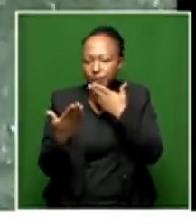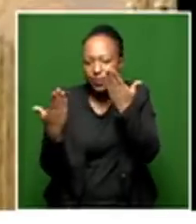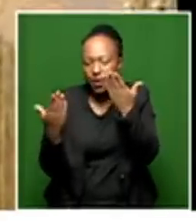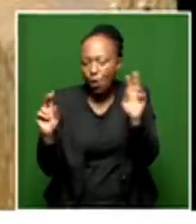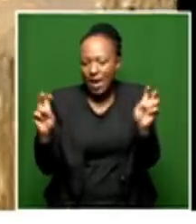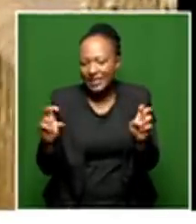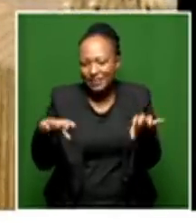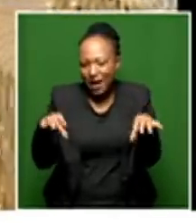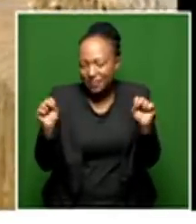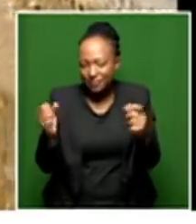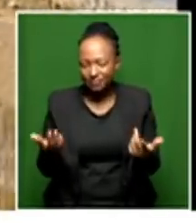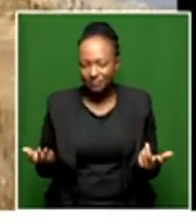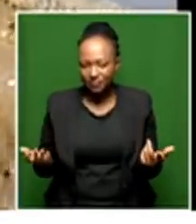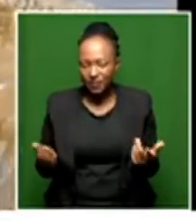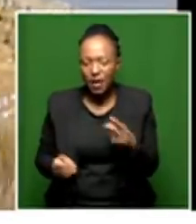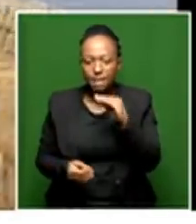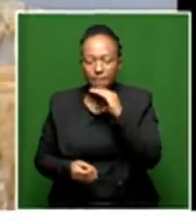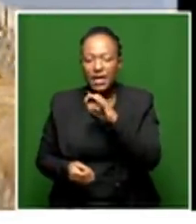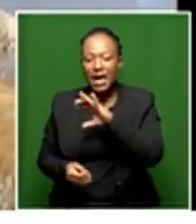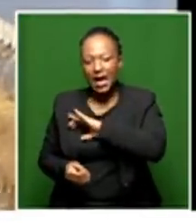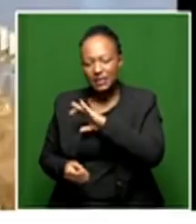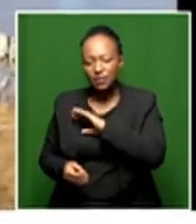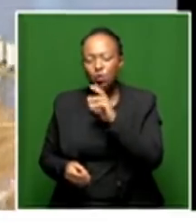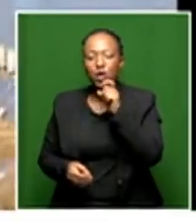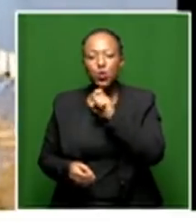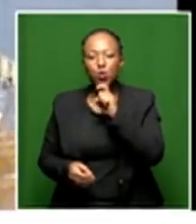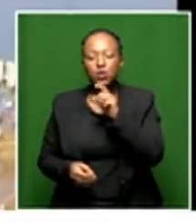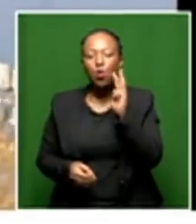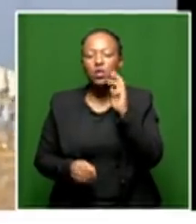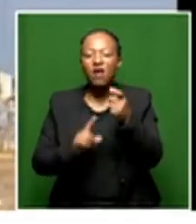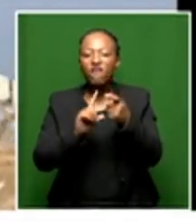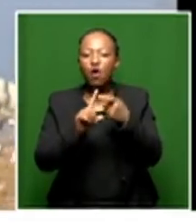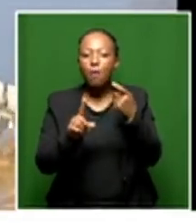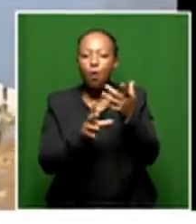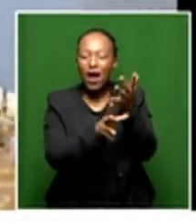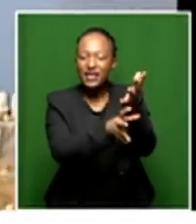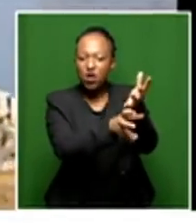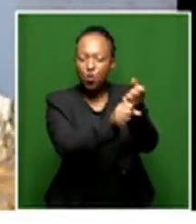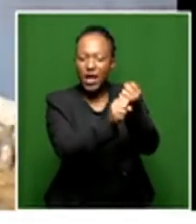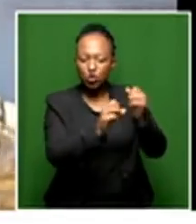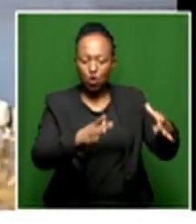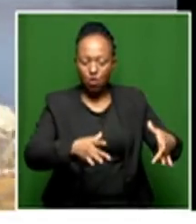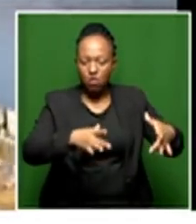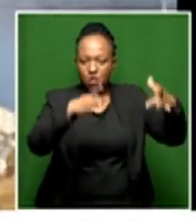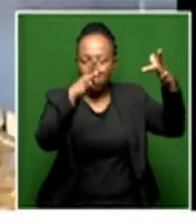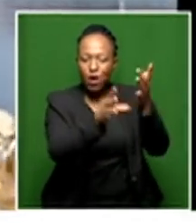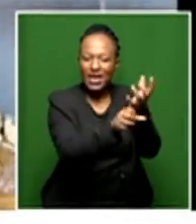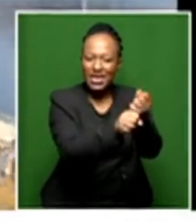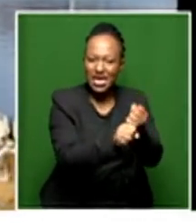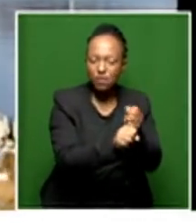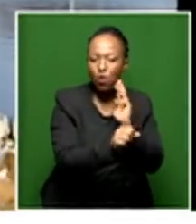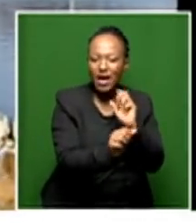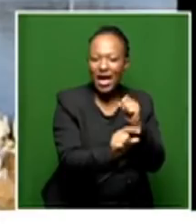then consumers will then be using water directly from the reservoirs, nothing going into